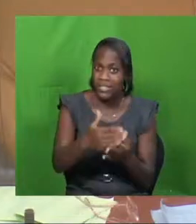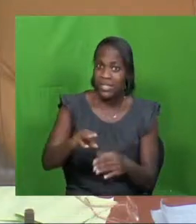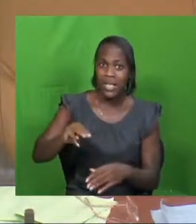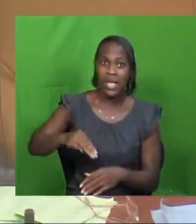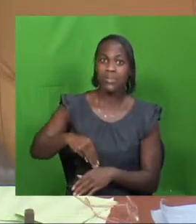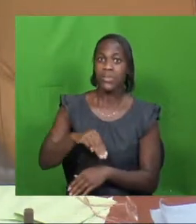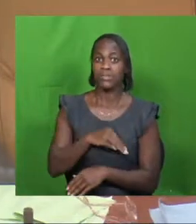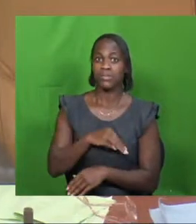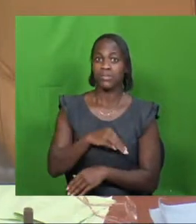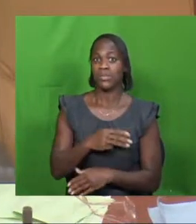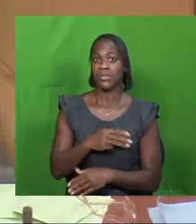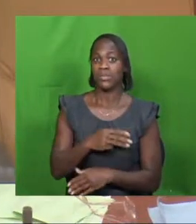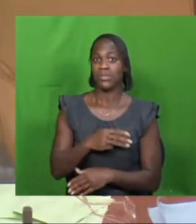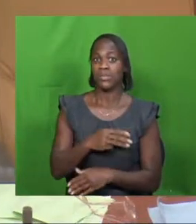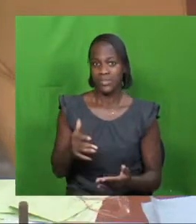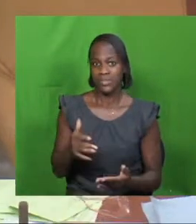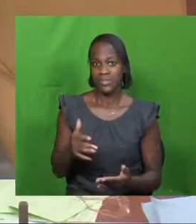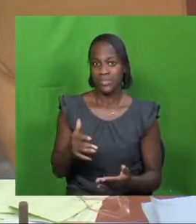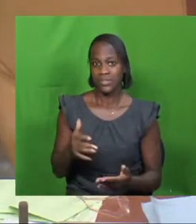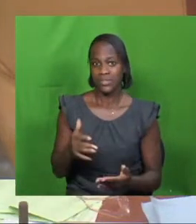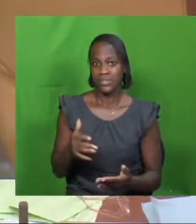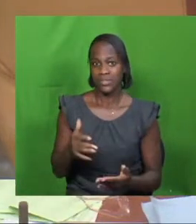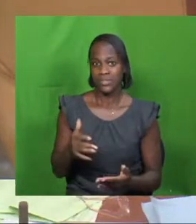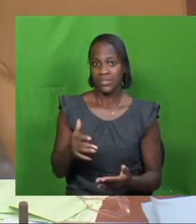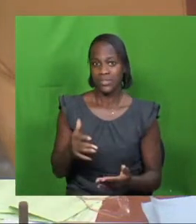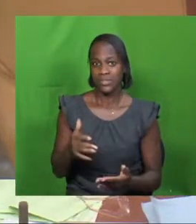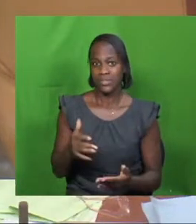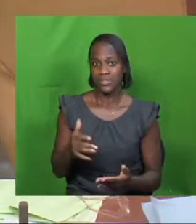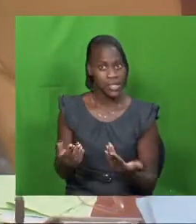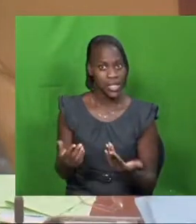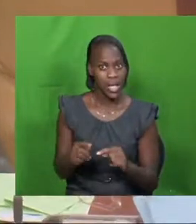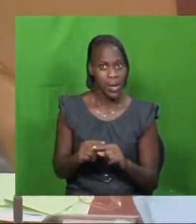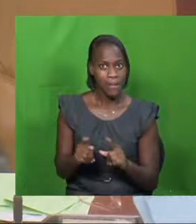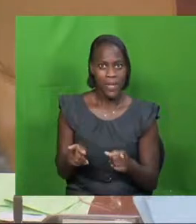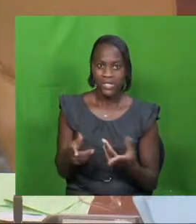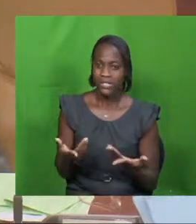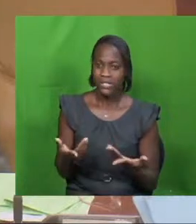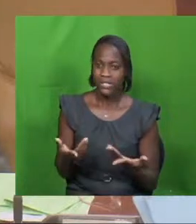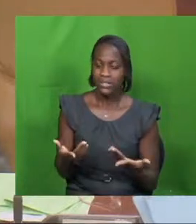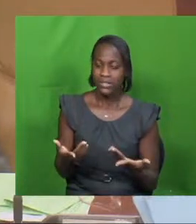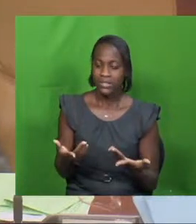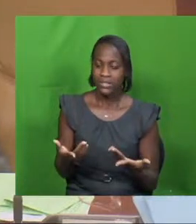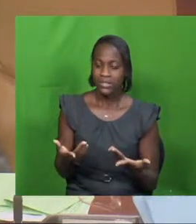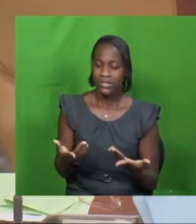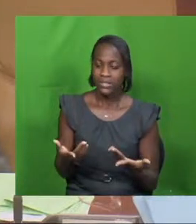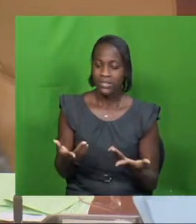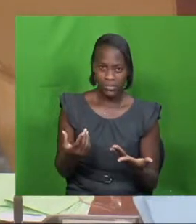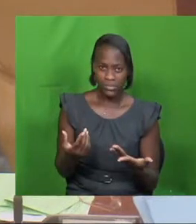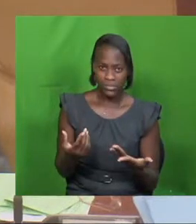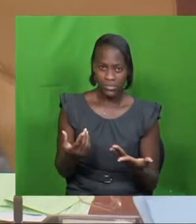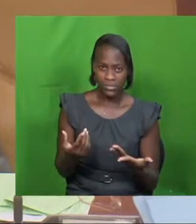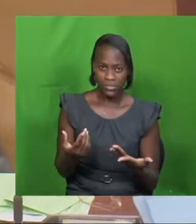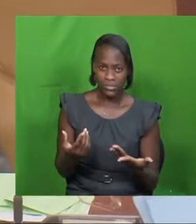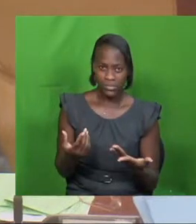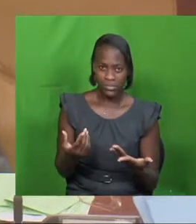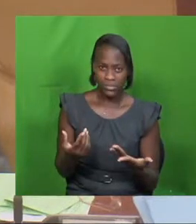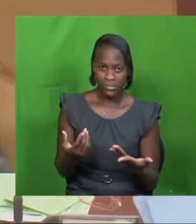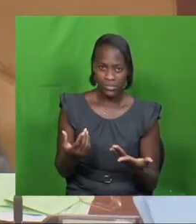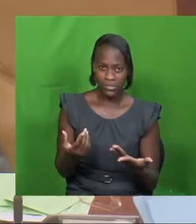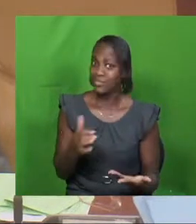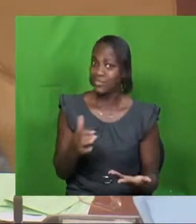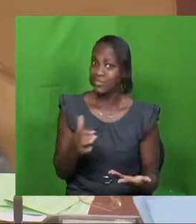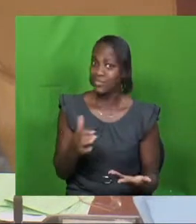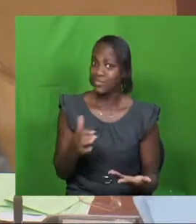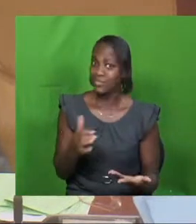for accountability purposes. But if you count, you lay papers, the Speaker, the mode for presentation of